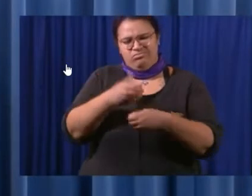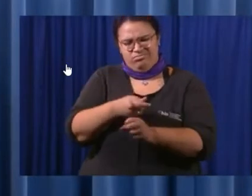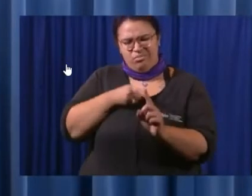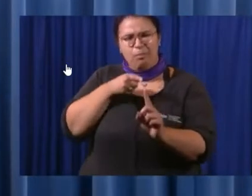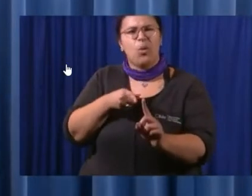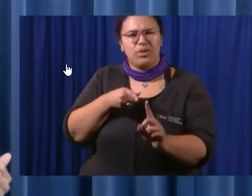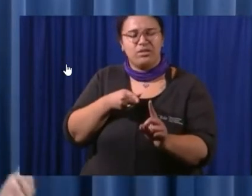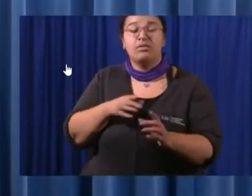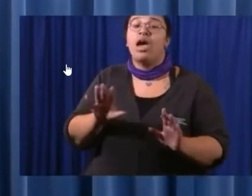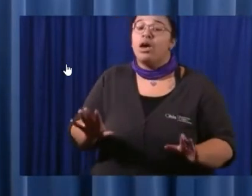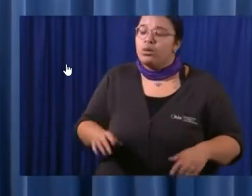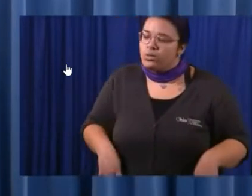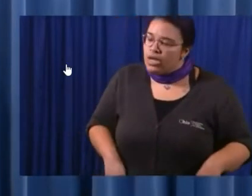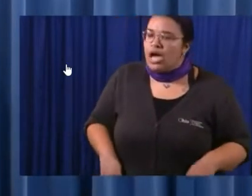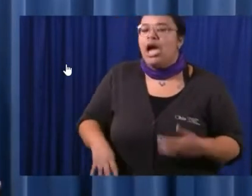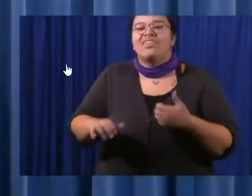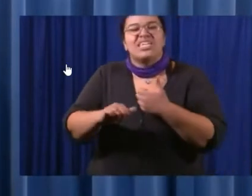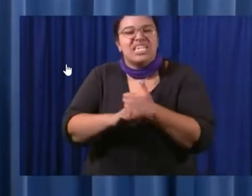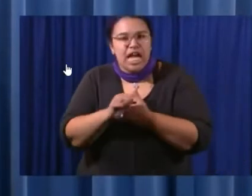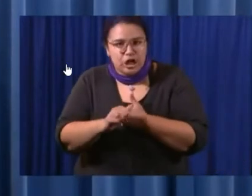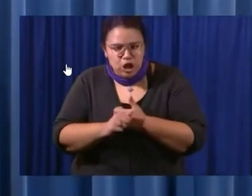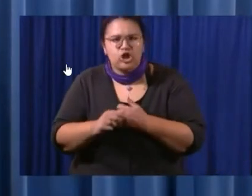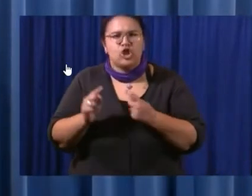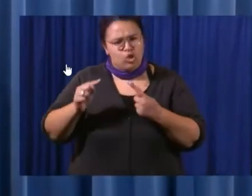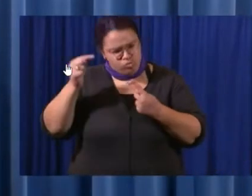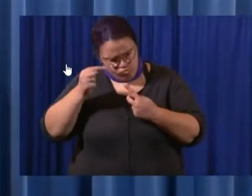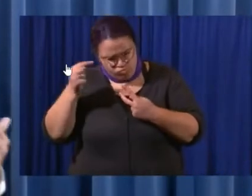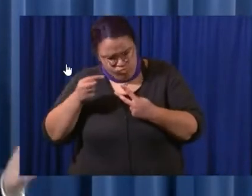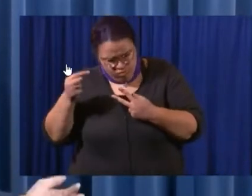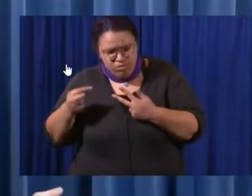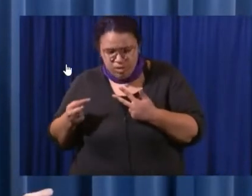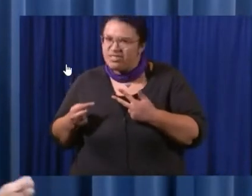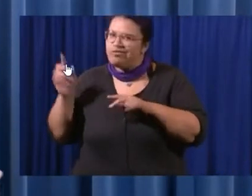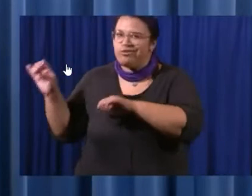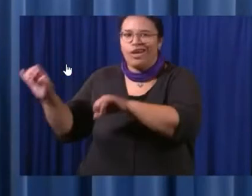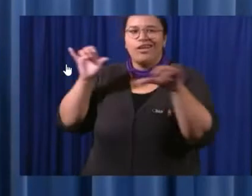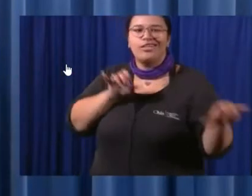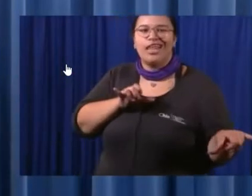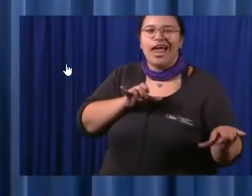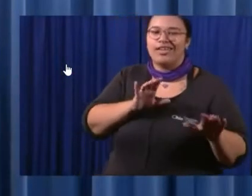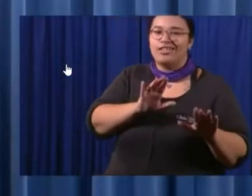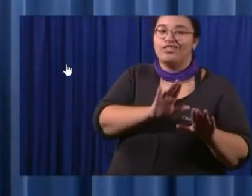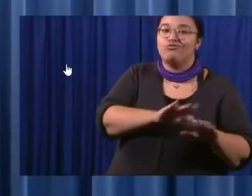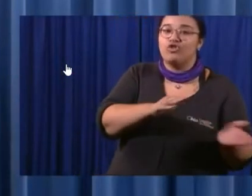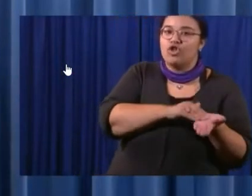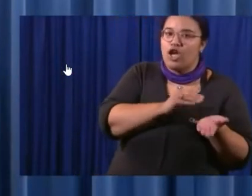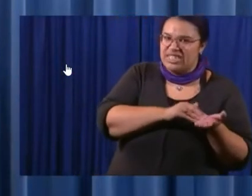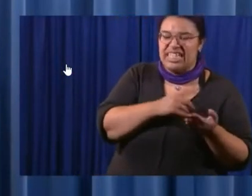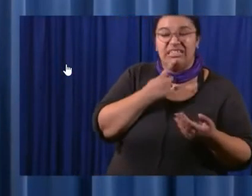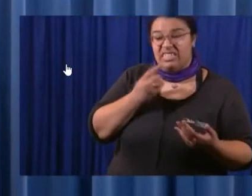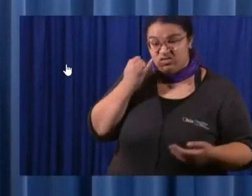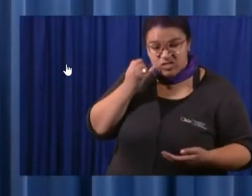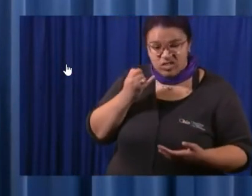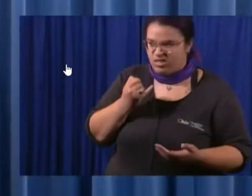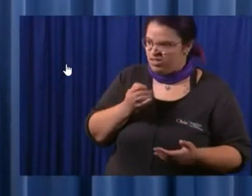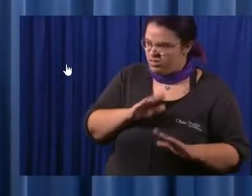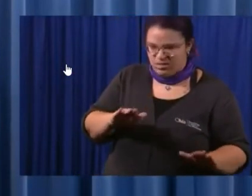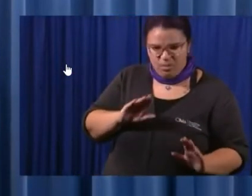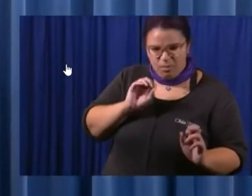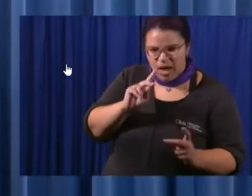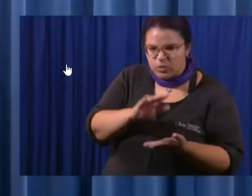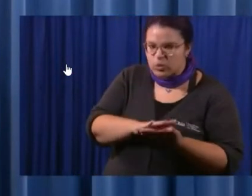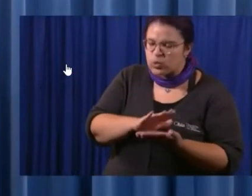the dangers, and the pediatricians have pointed out some of the dangers of having kids not in school. And so we certainly agree